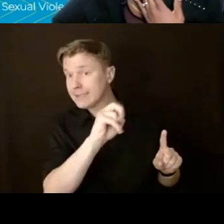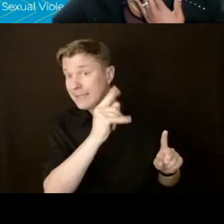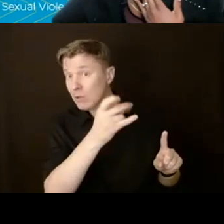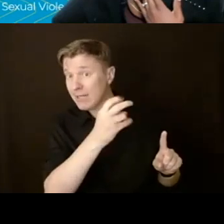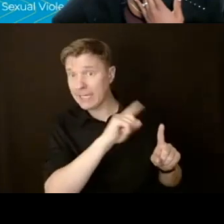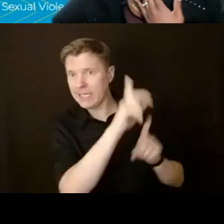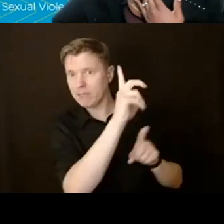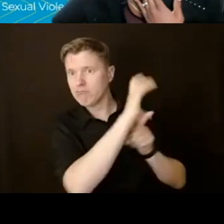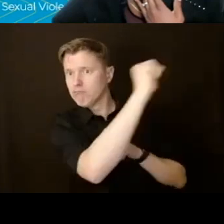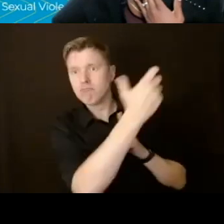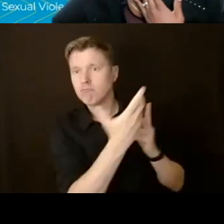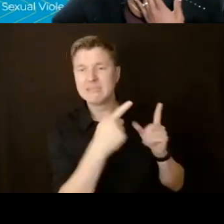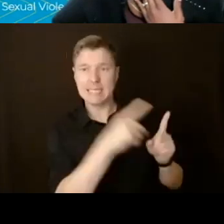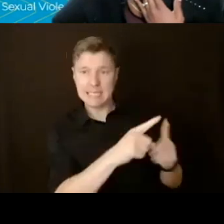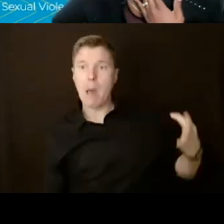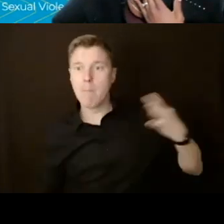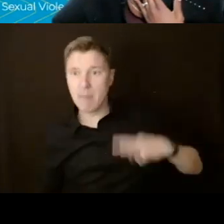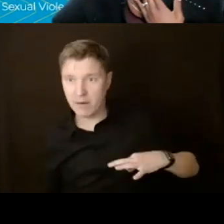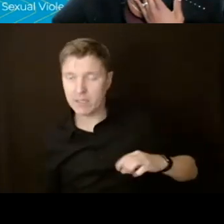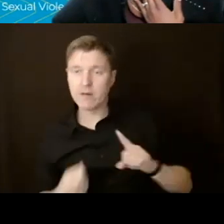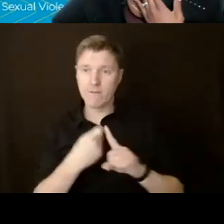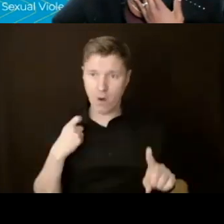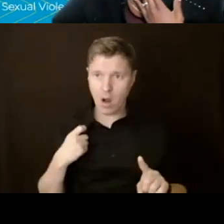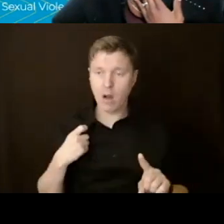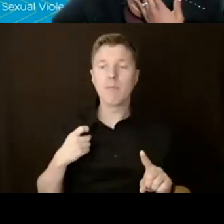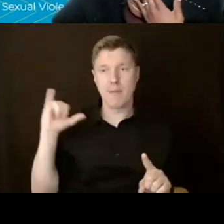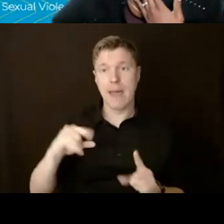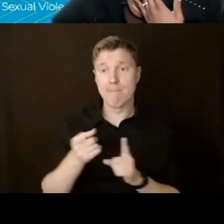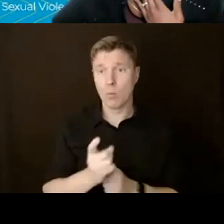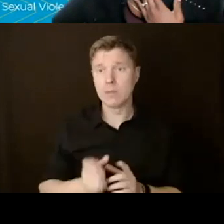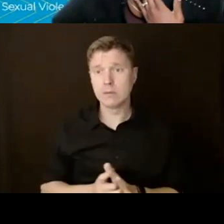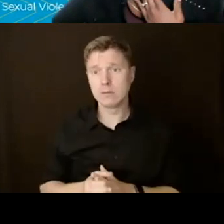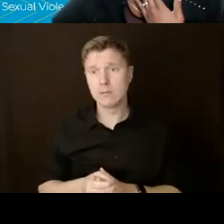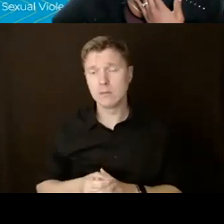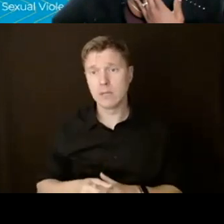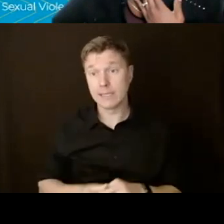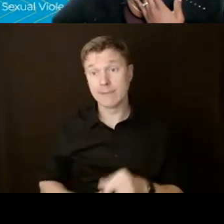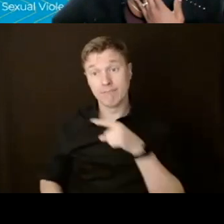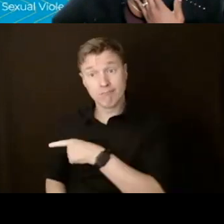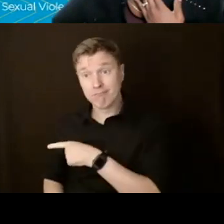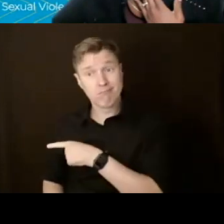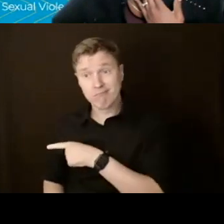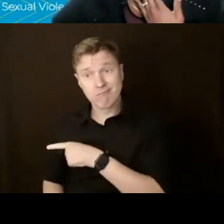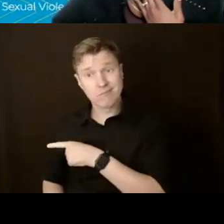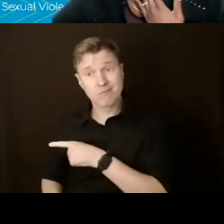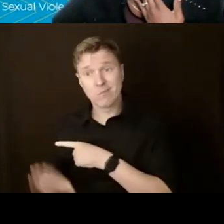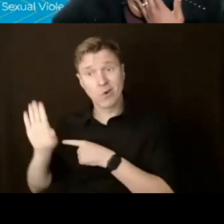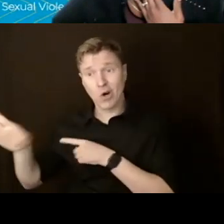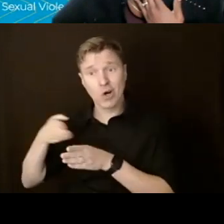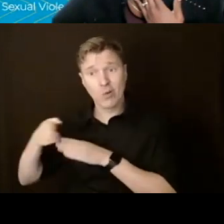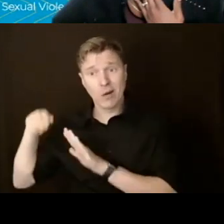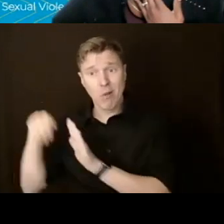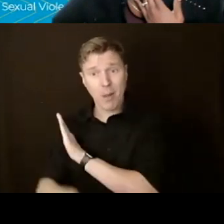huge beneficiary of the public spotlight in that moment. And Janet Jackson's career plummeted.